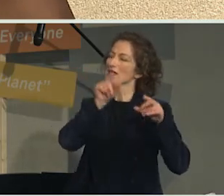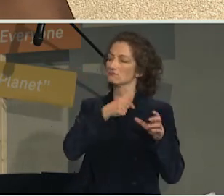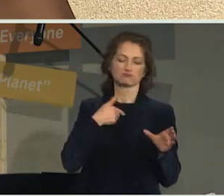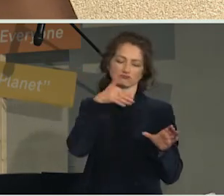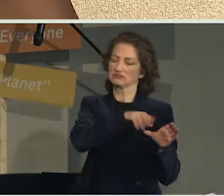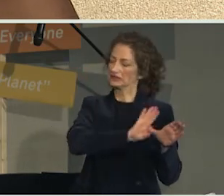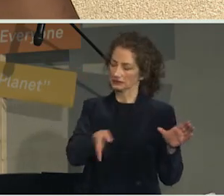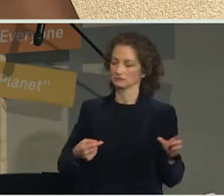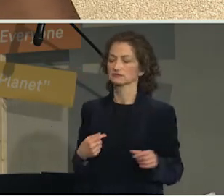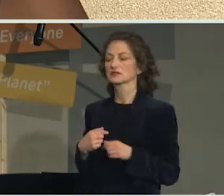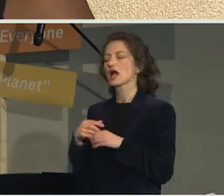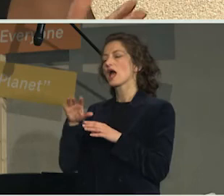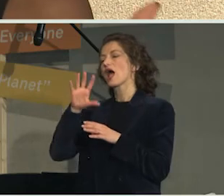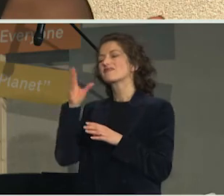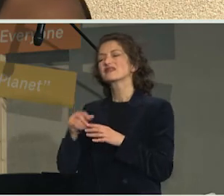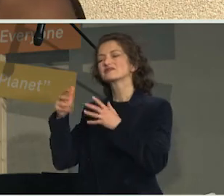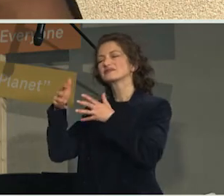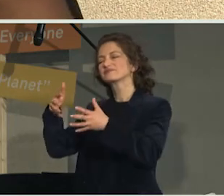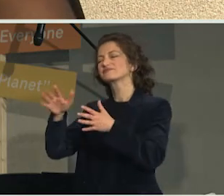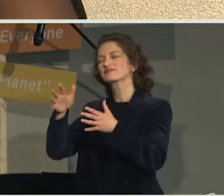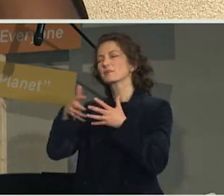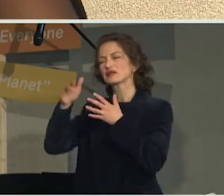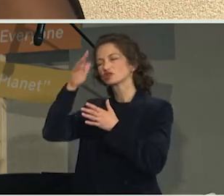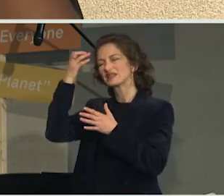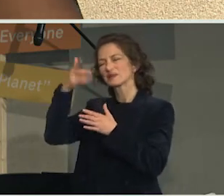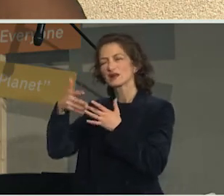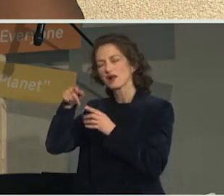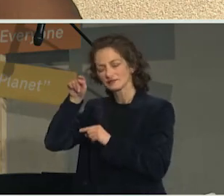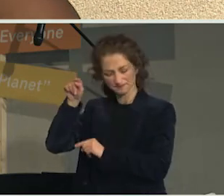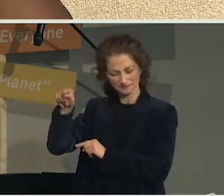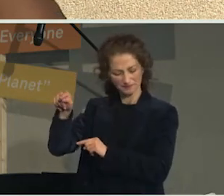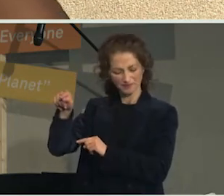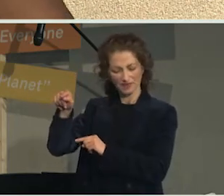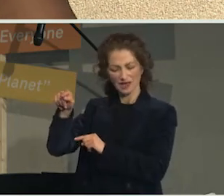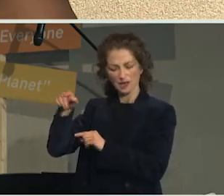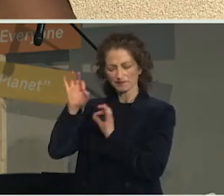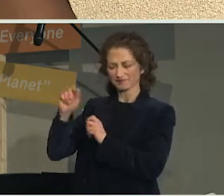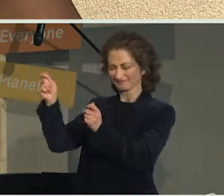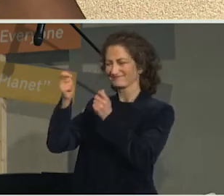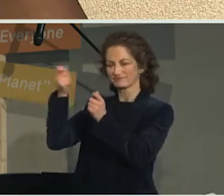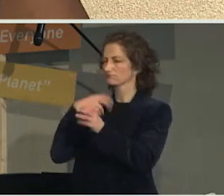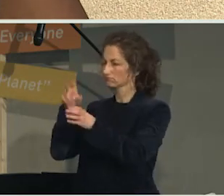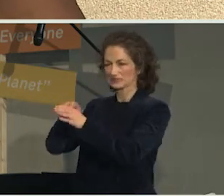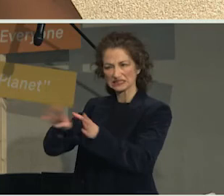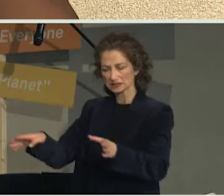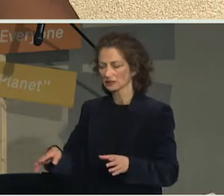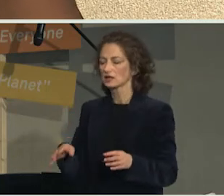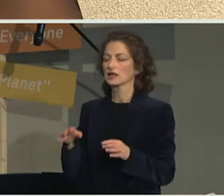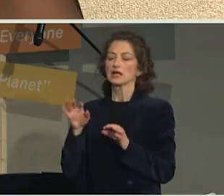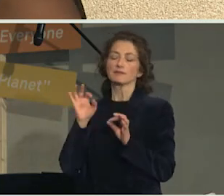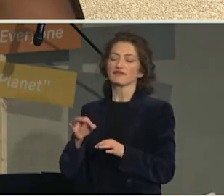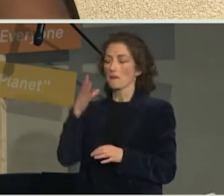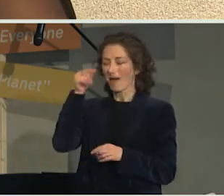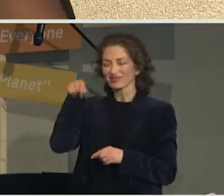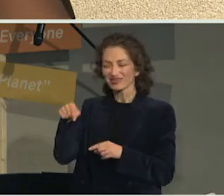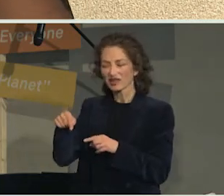not join the chorus of African Americans praying to God to enforce her silence. It's why I declined to pack sandwiches for those men who wanted